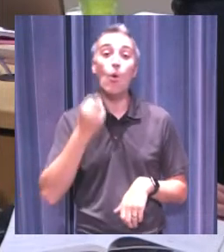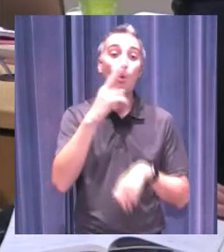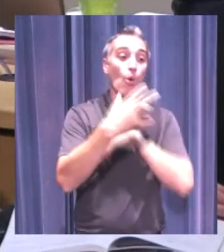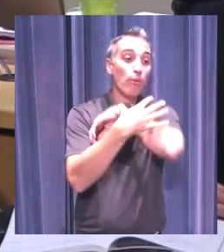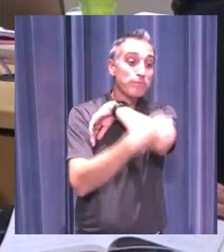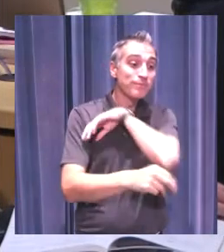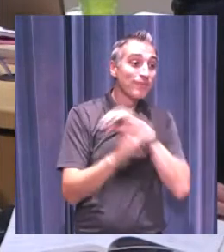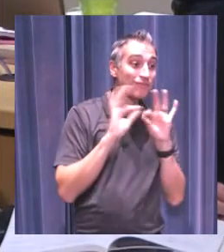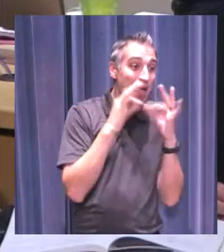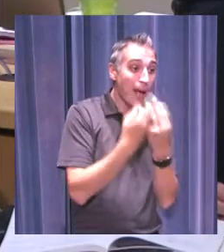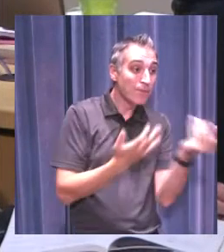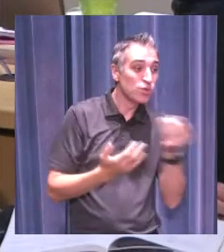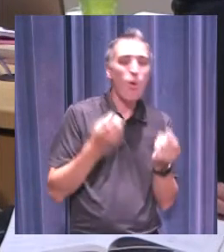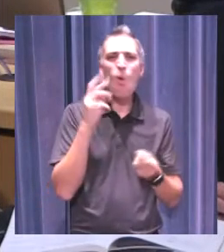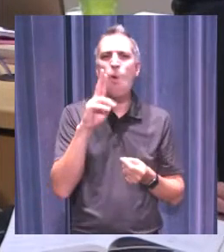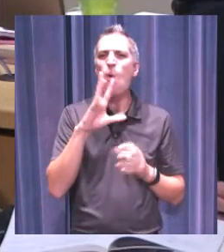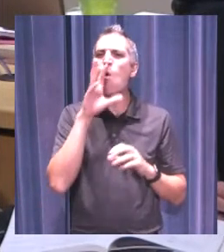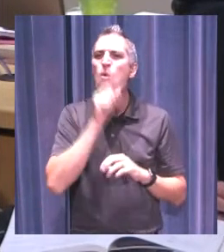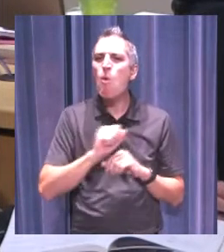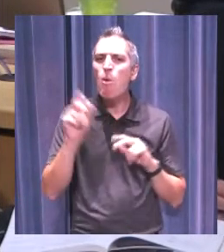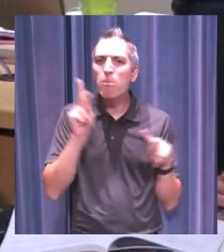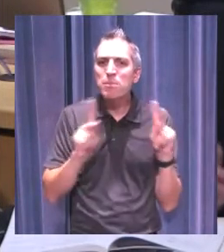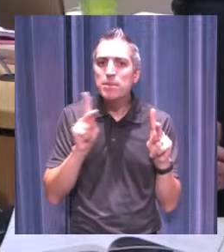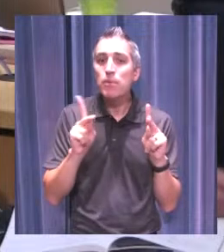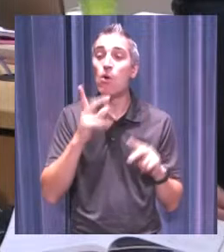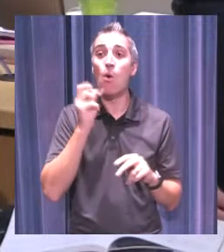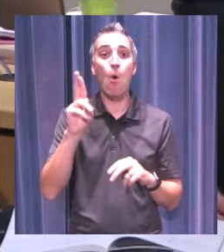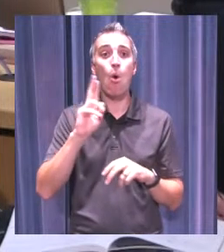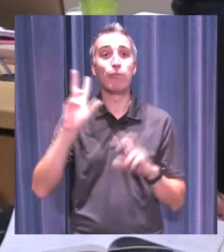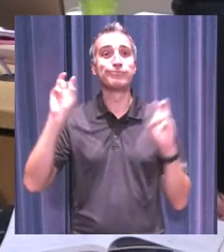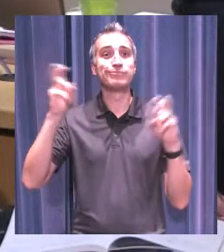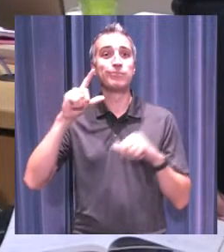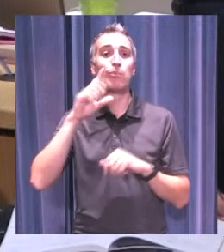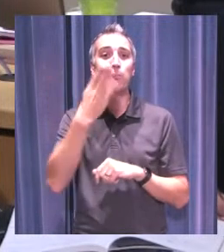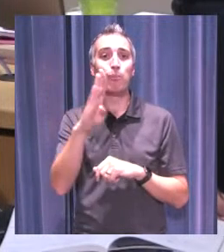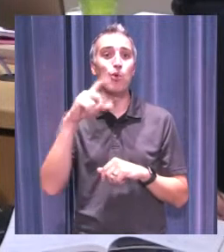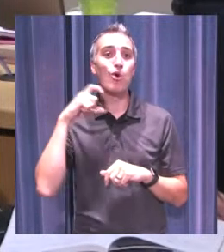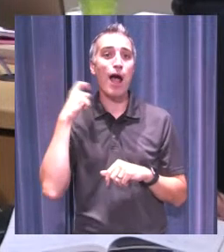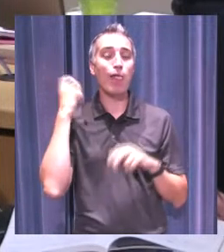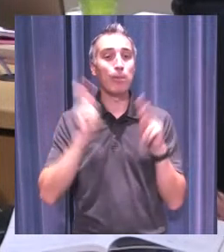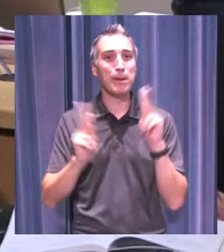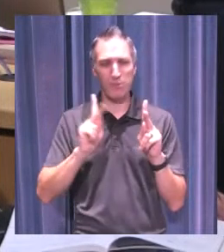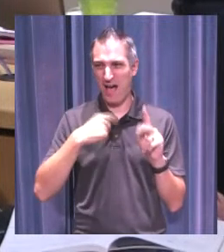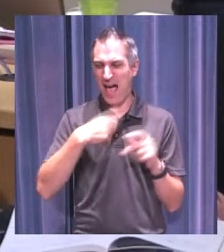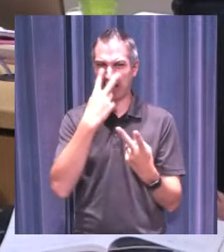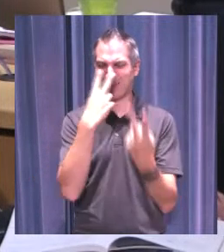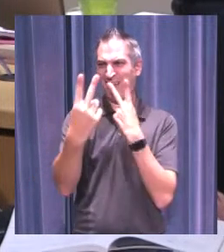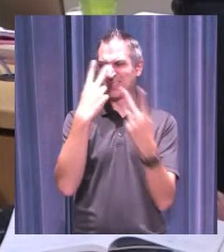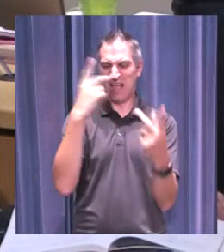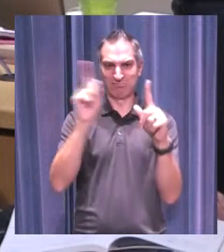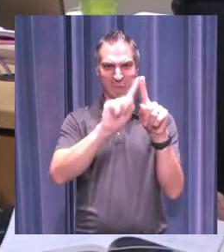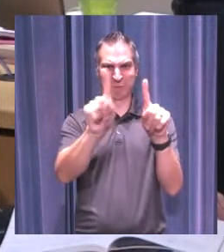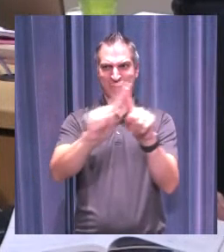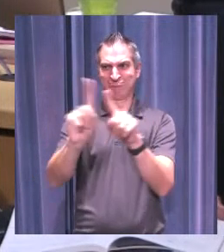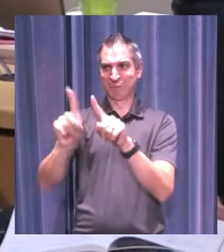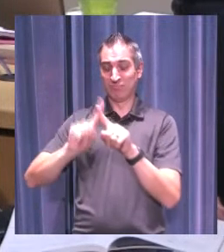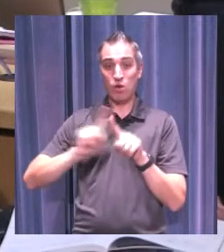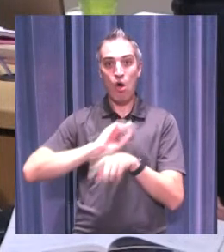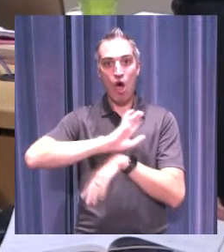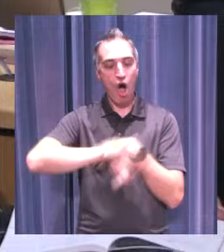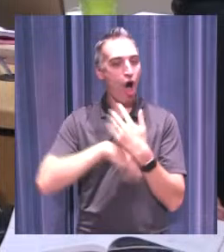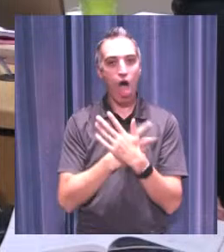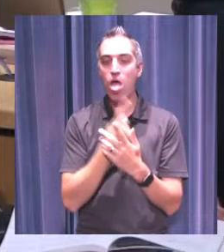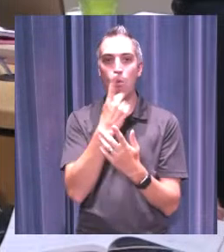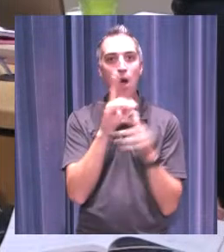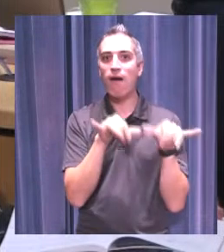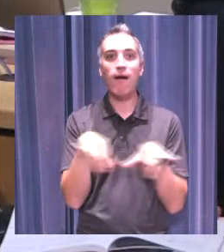and exhausted older individuals in blue-collar work uniforms were a few types of people I saw come through those doors, and they all had one